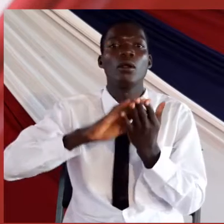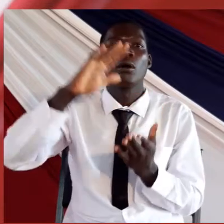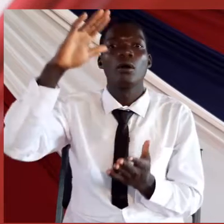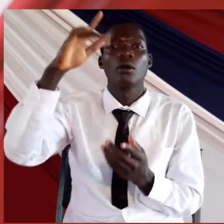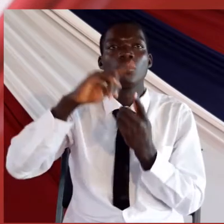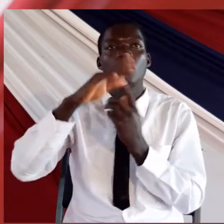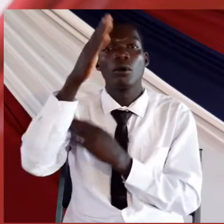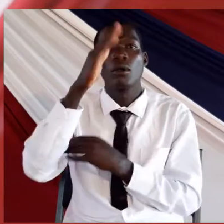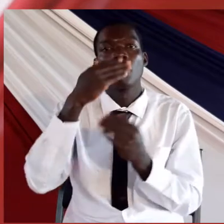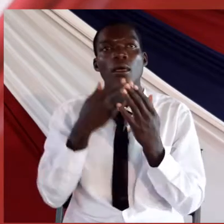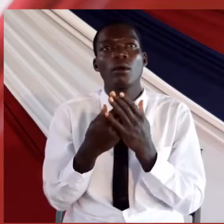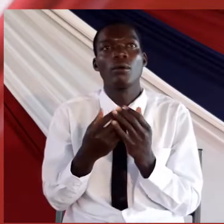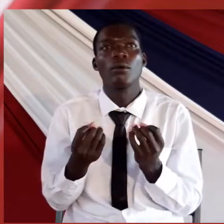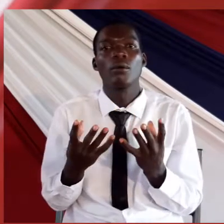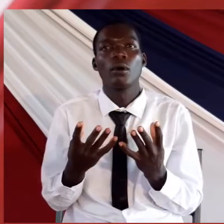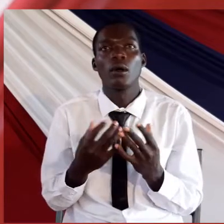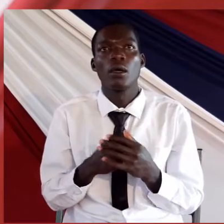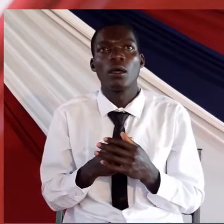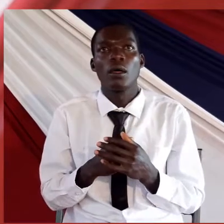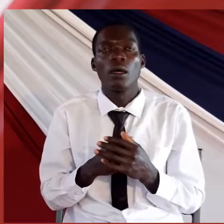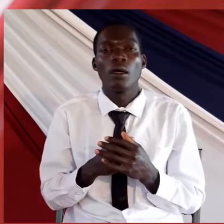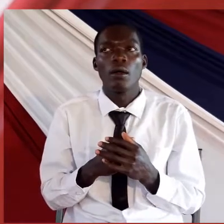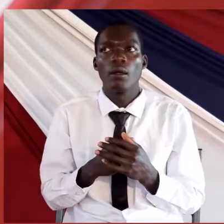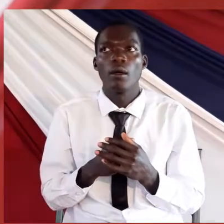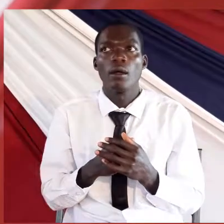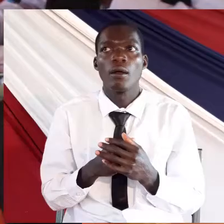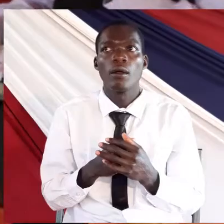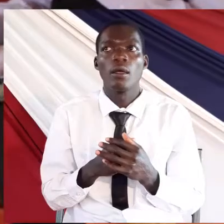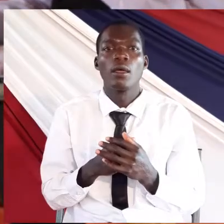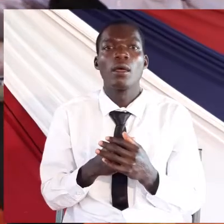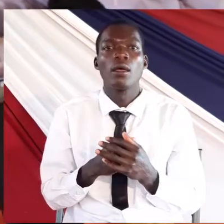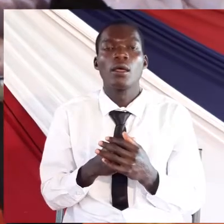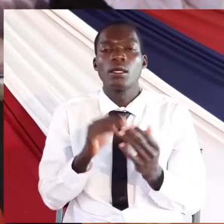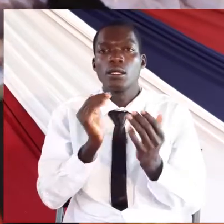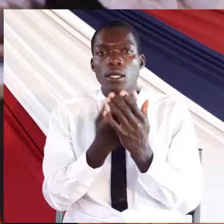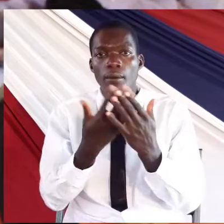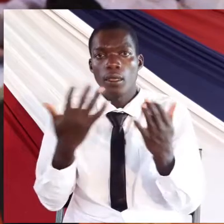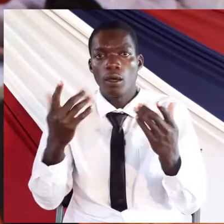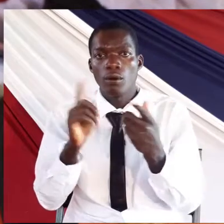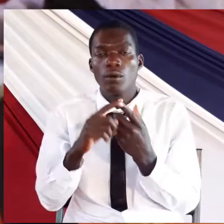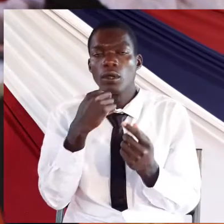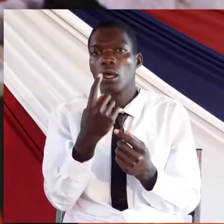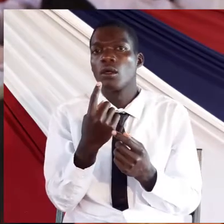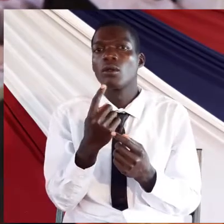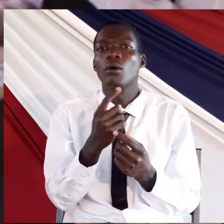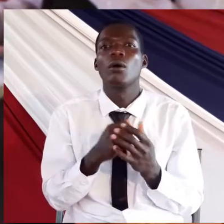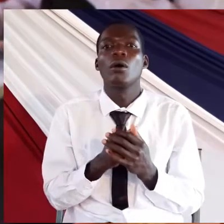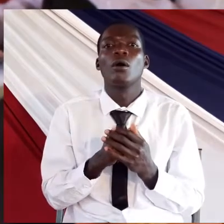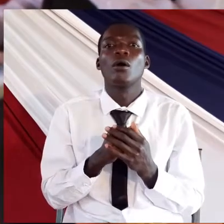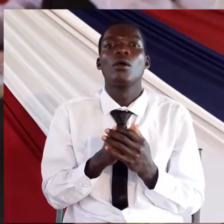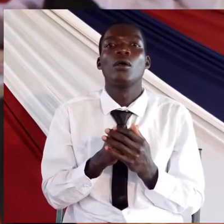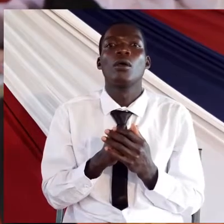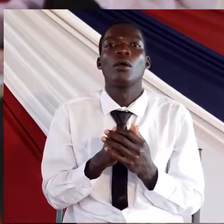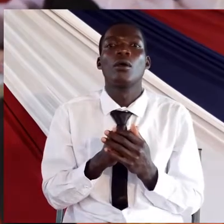God. Thank you. Elder Eric? Yes, sir. Something to add, please? Well, from